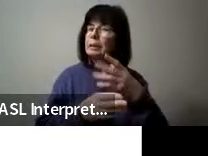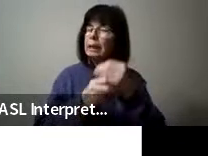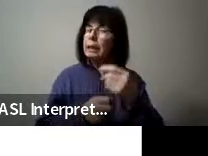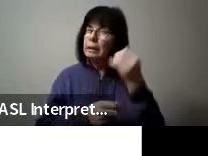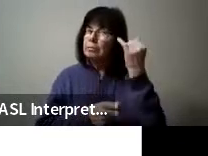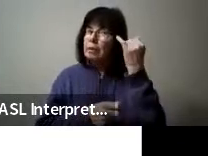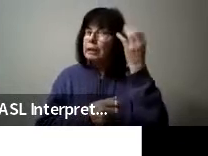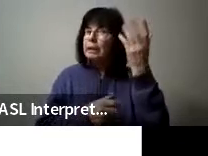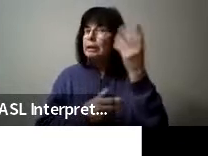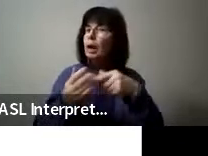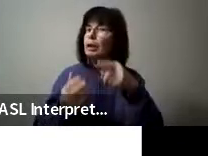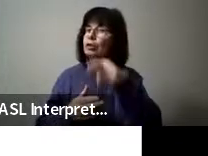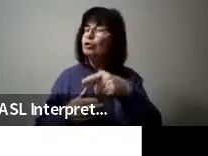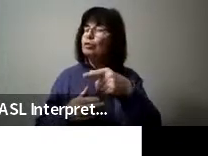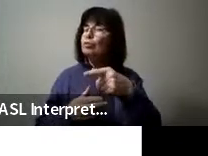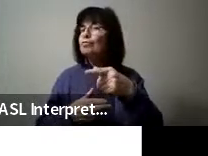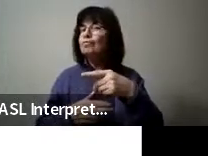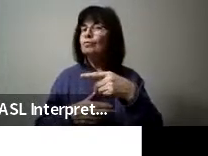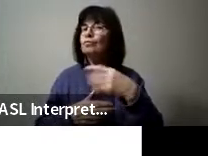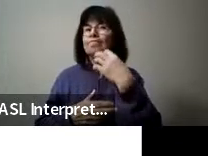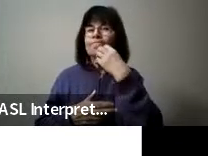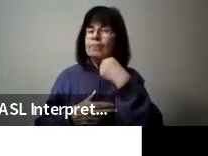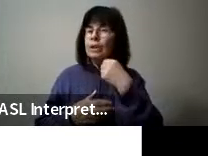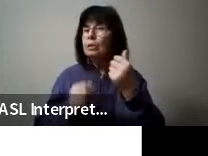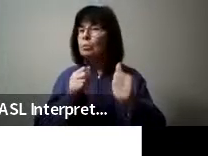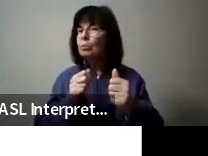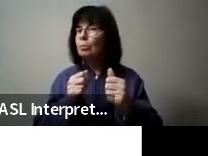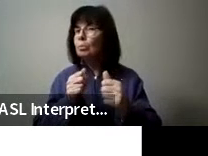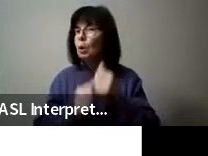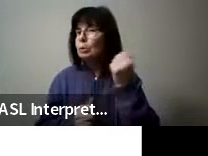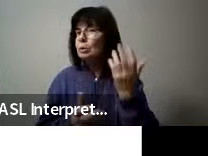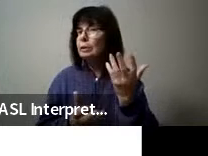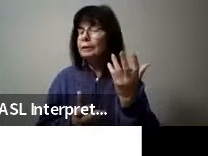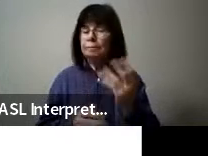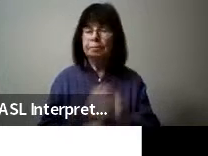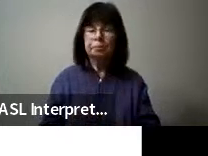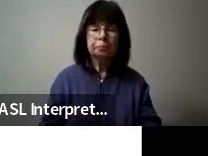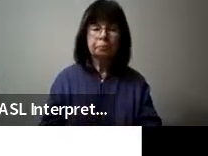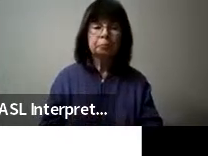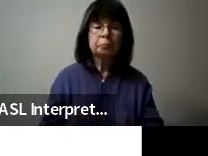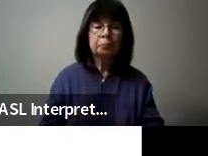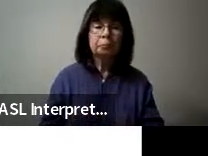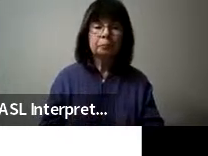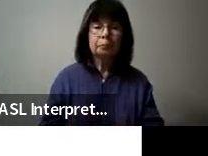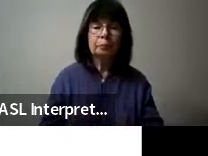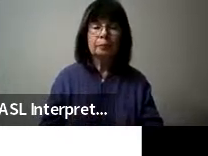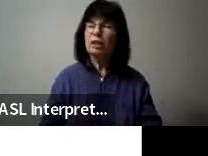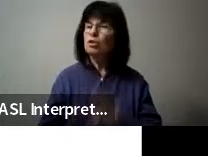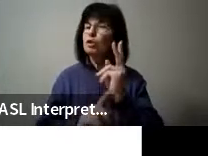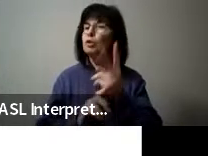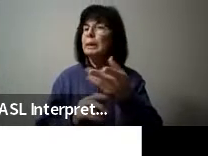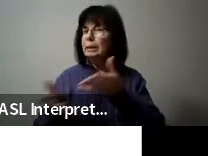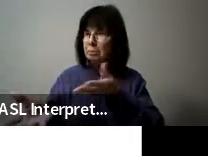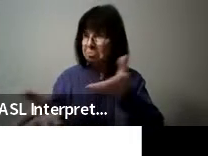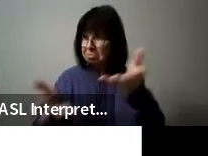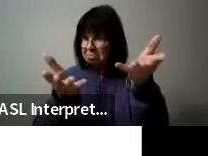give maybe 2 minutes for this, and then we'll give instructions on breakout groups. Thank you.